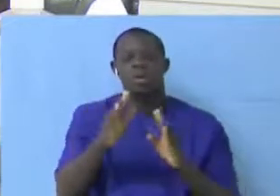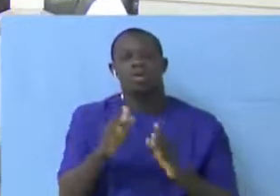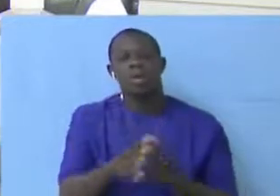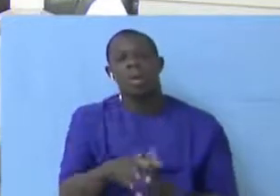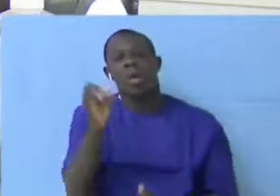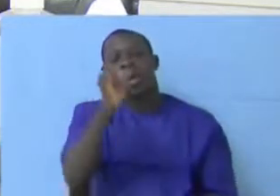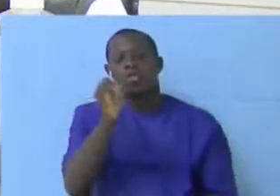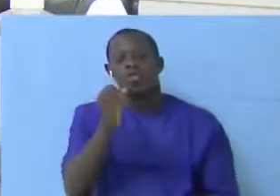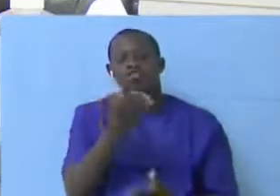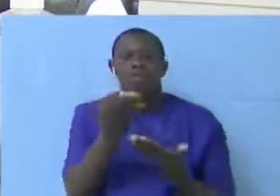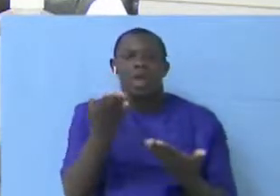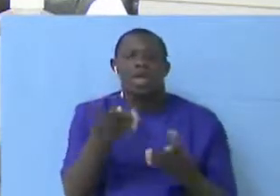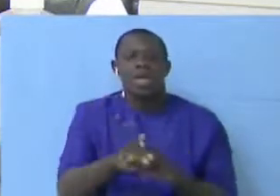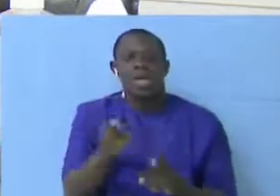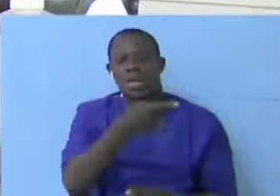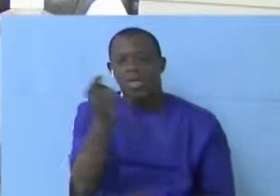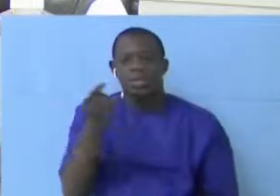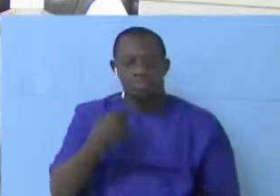because they had money.